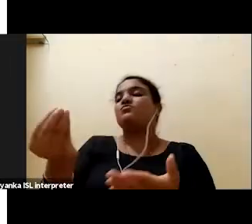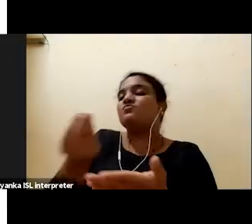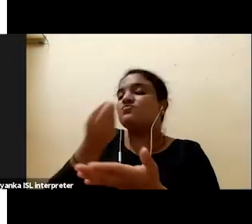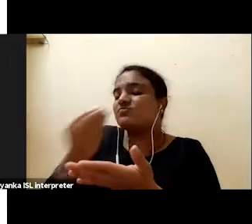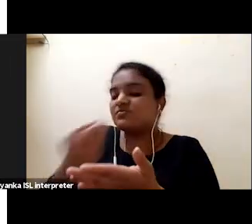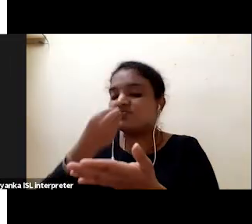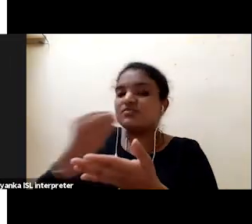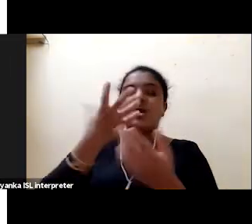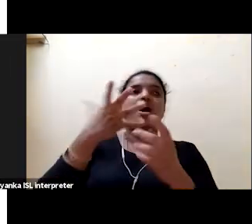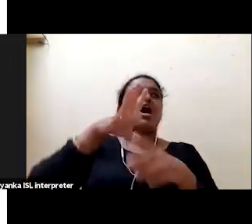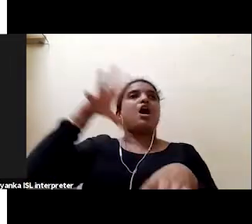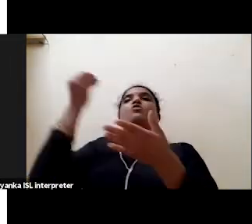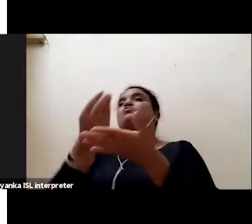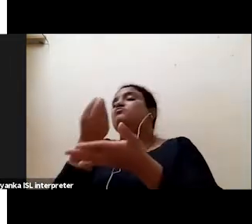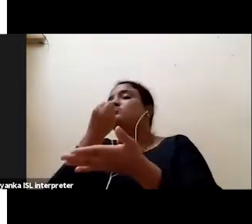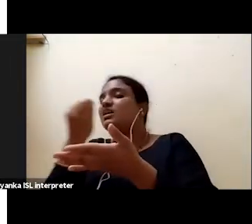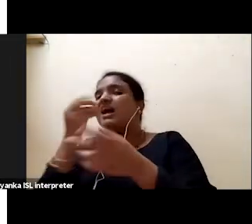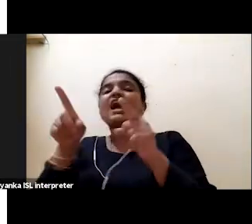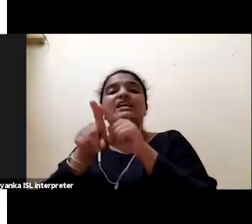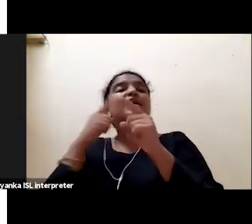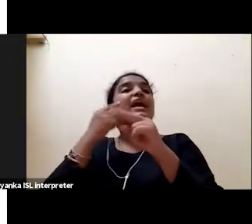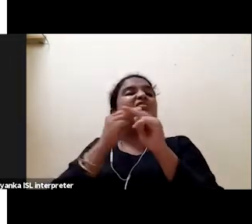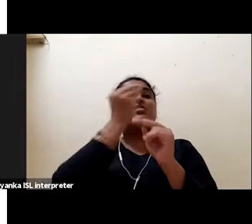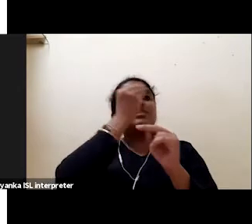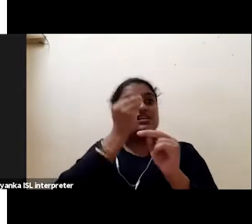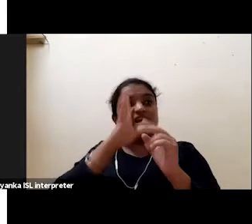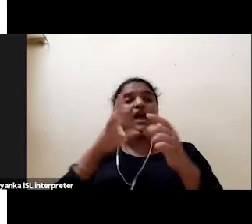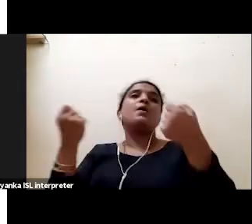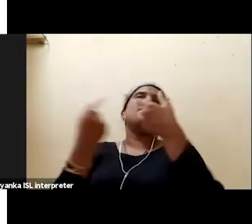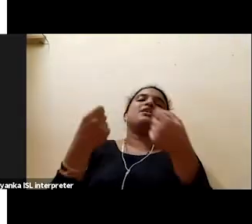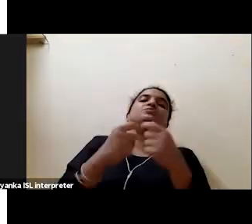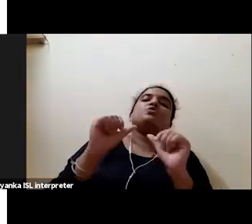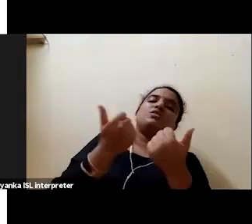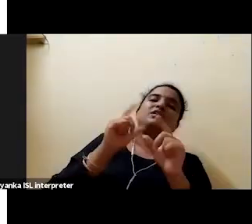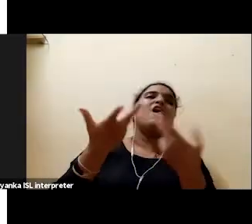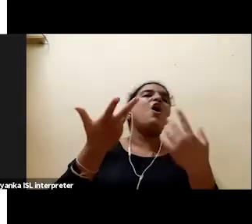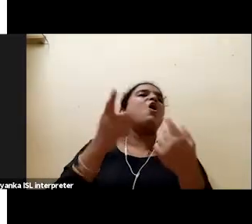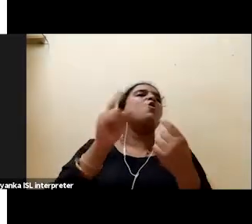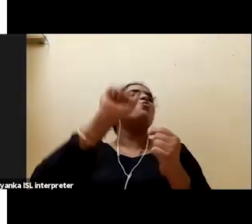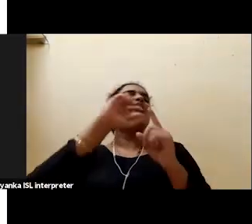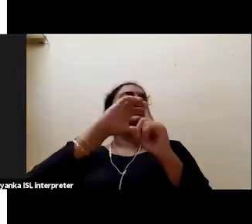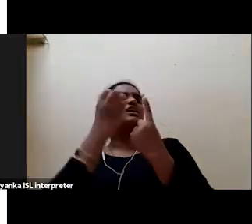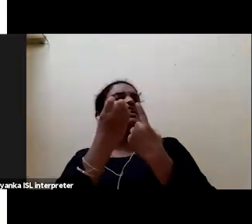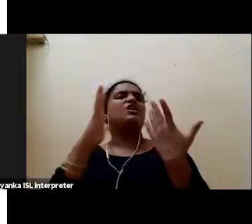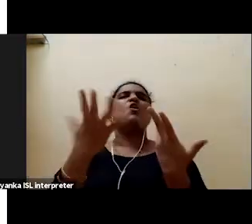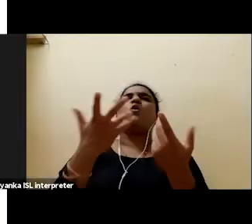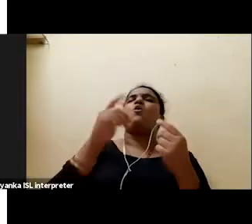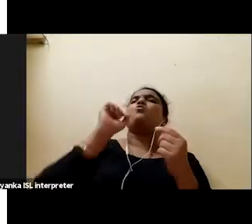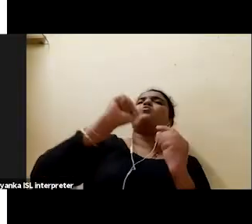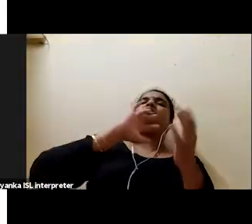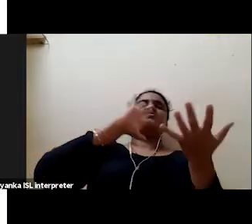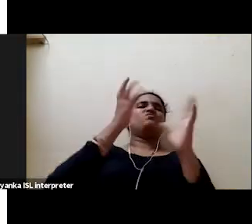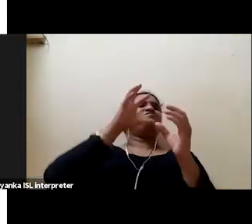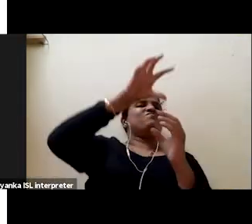eating out, or interest in different cultures or different markets or anything related to food,